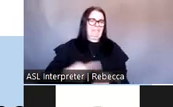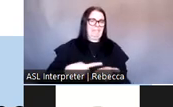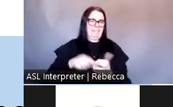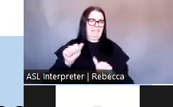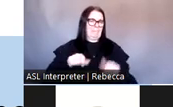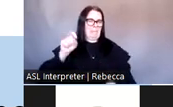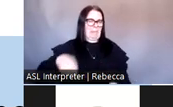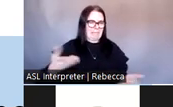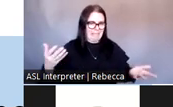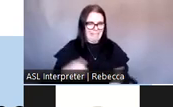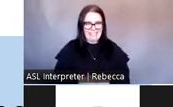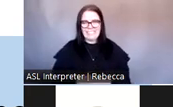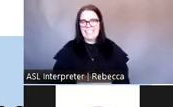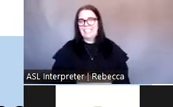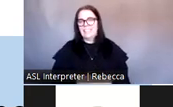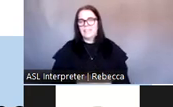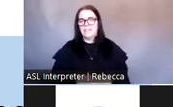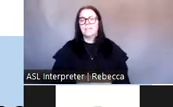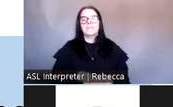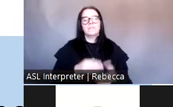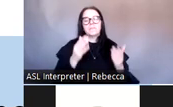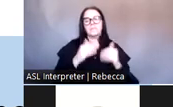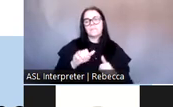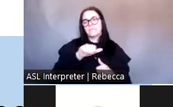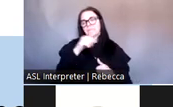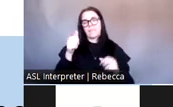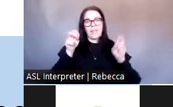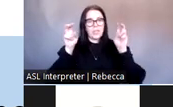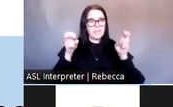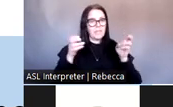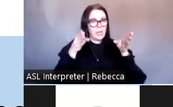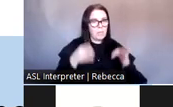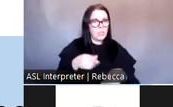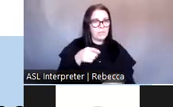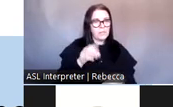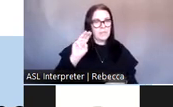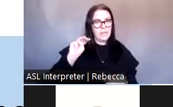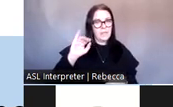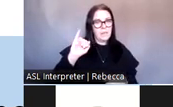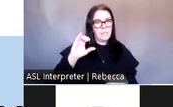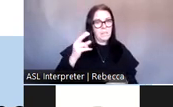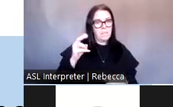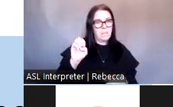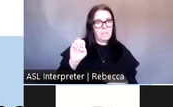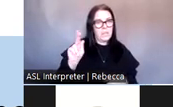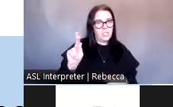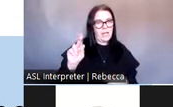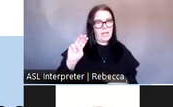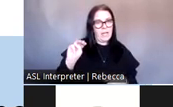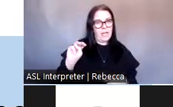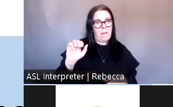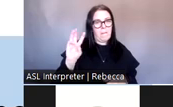And a little quote from Mishek Mwaba, who is the president and CEO of Bow Valley College in Alberta. He says, "The fact